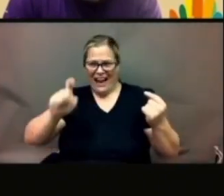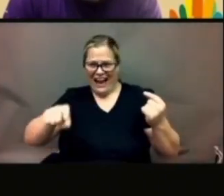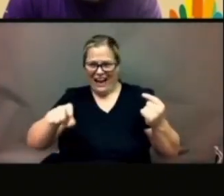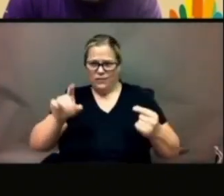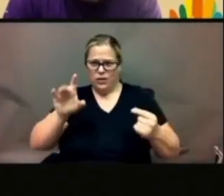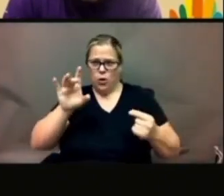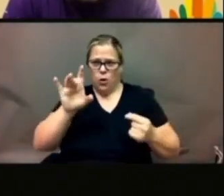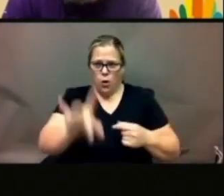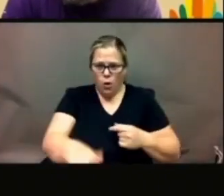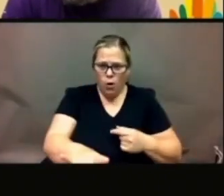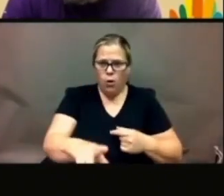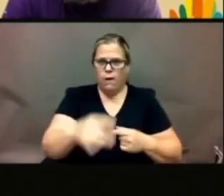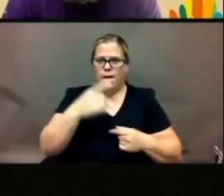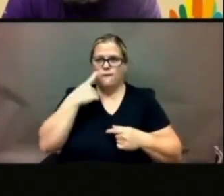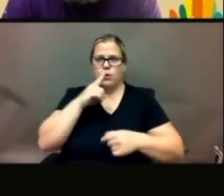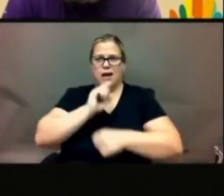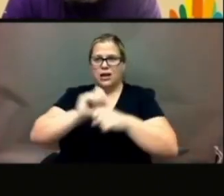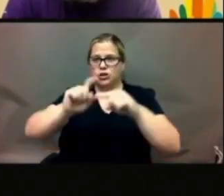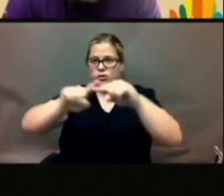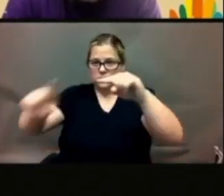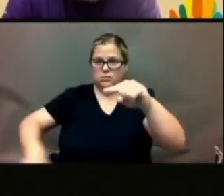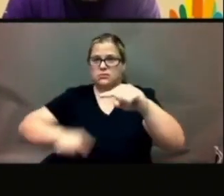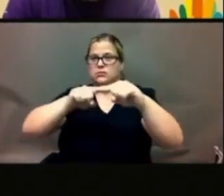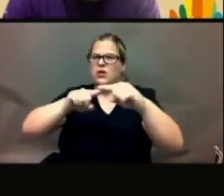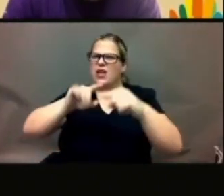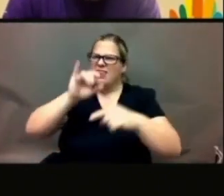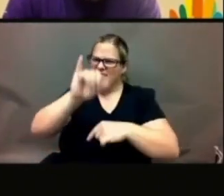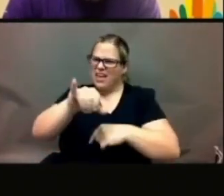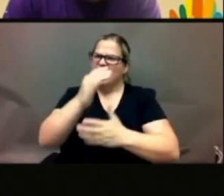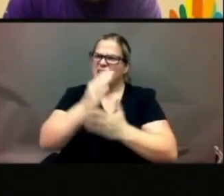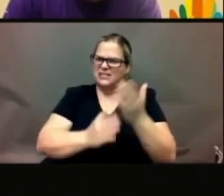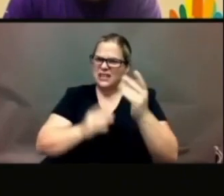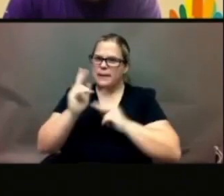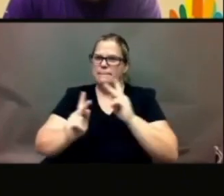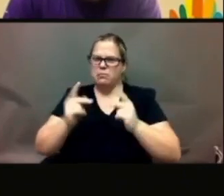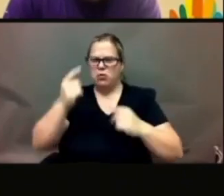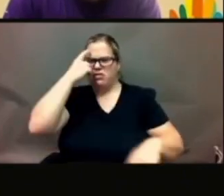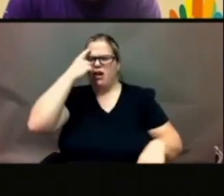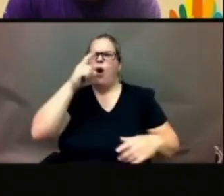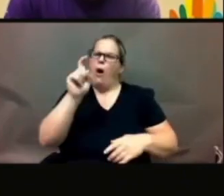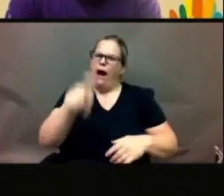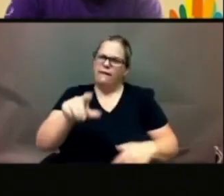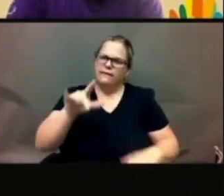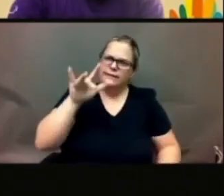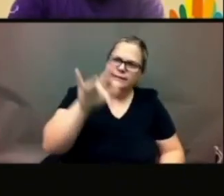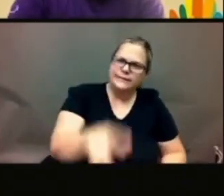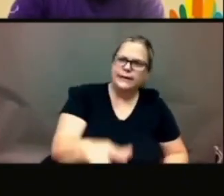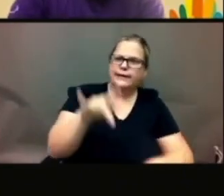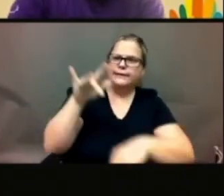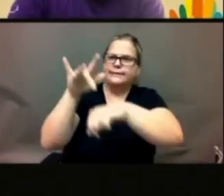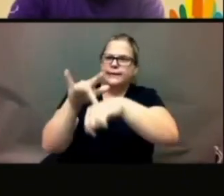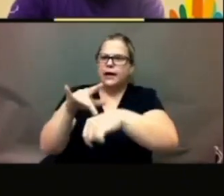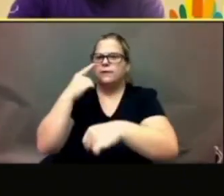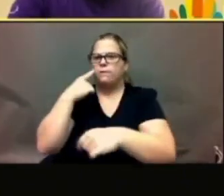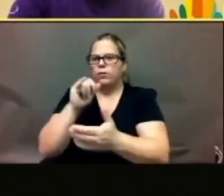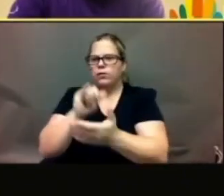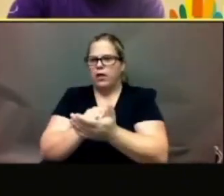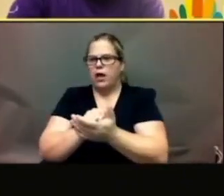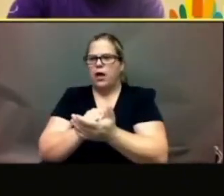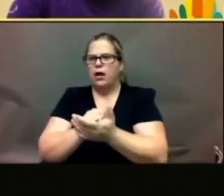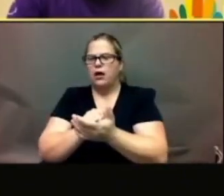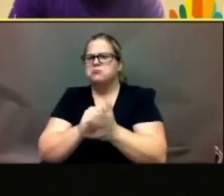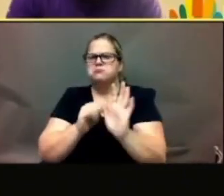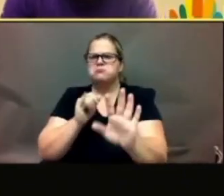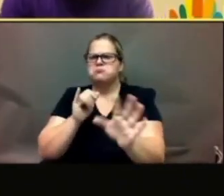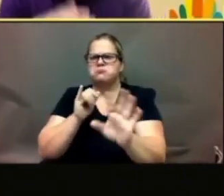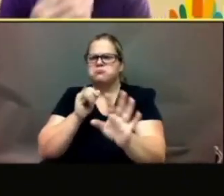complete a circuit? Which I think is something that people often think they have to do. So you don't have to hold the